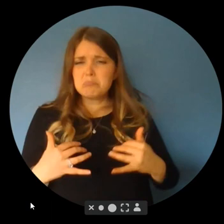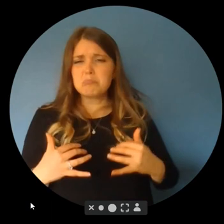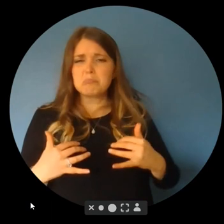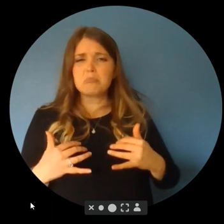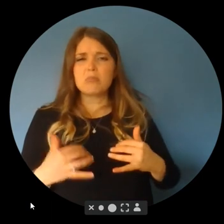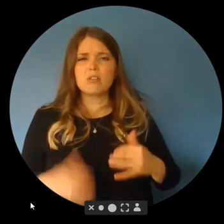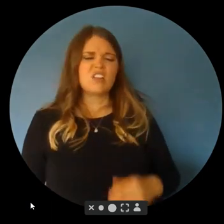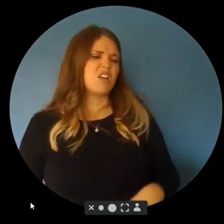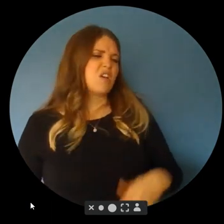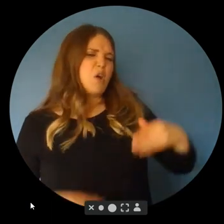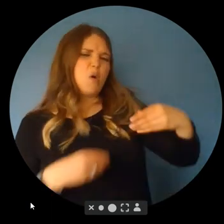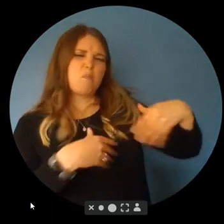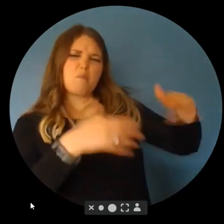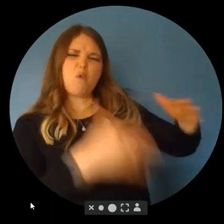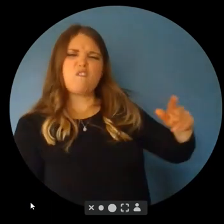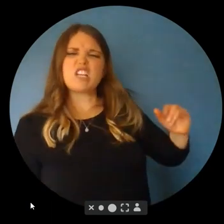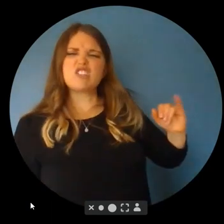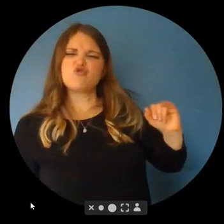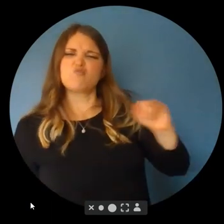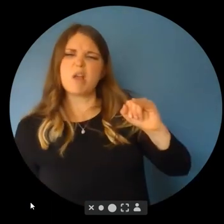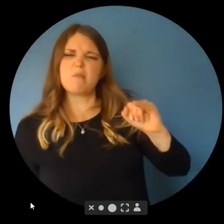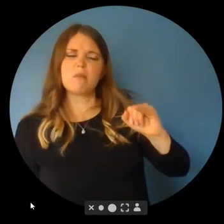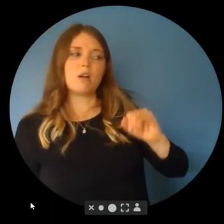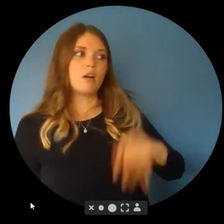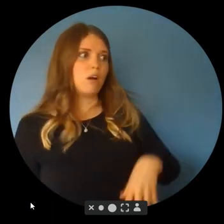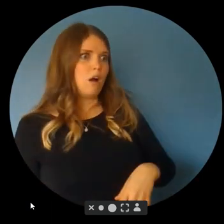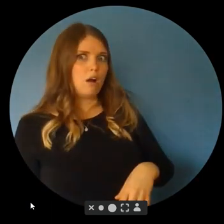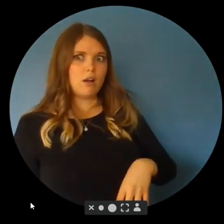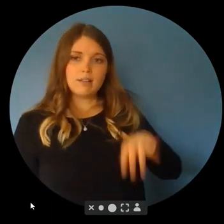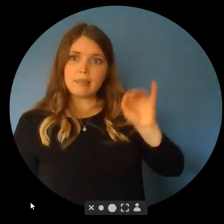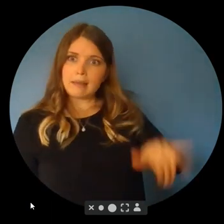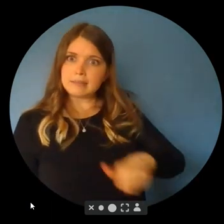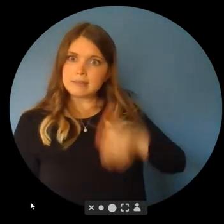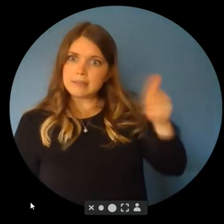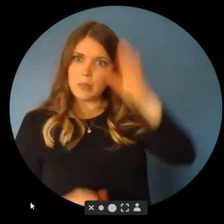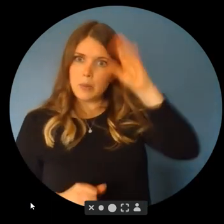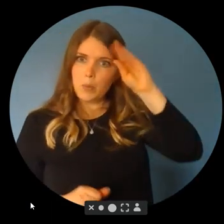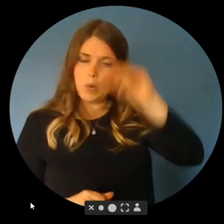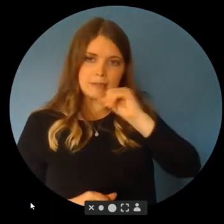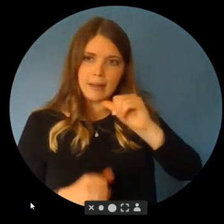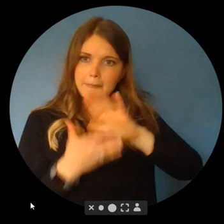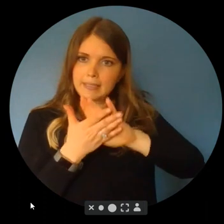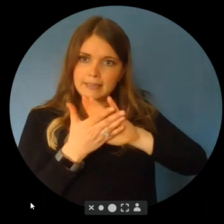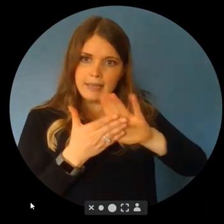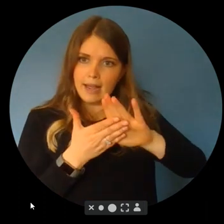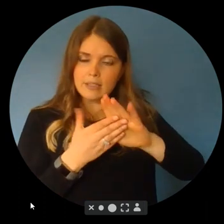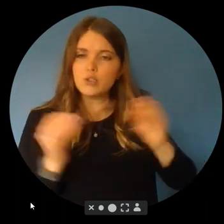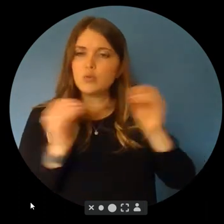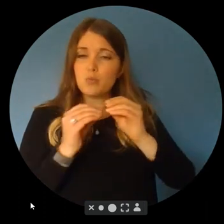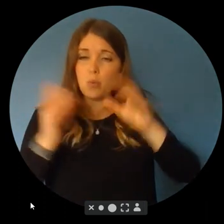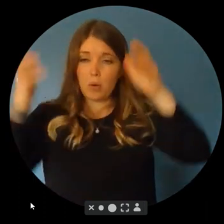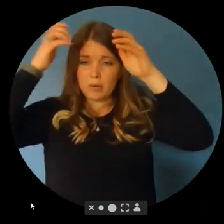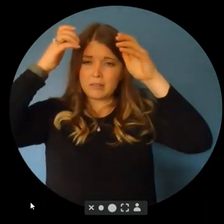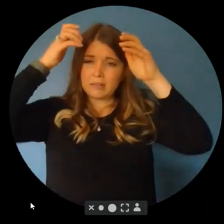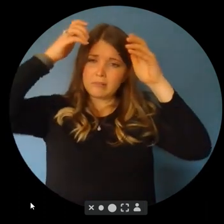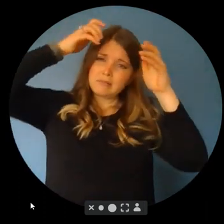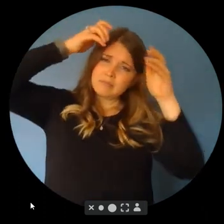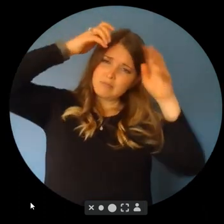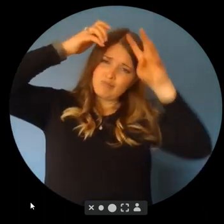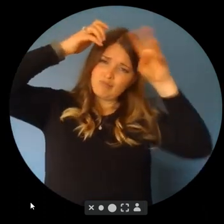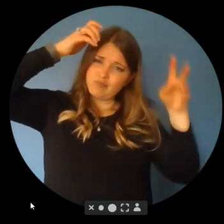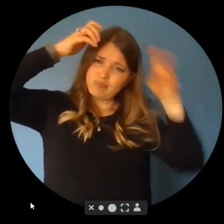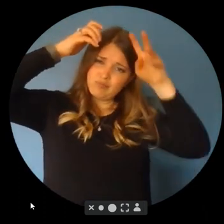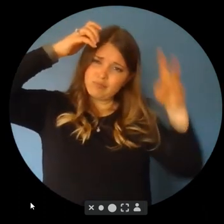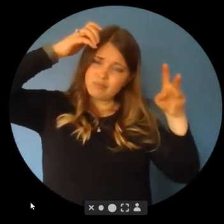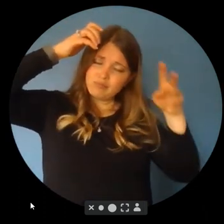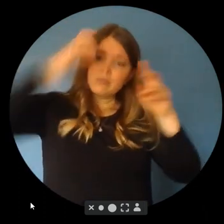shrimp. And that's another boy at school not being very nice to Mr. Felix. More drips. Yeah,